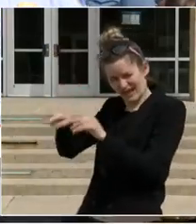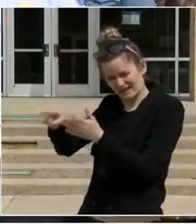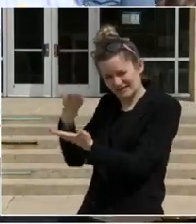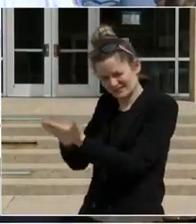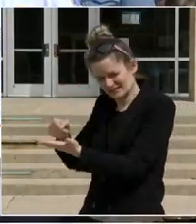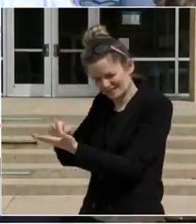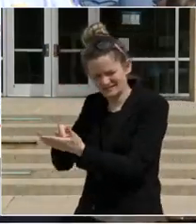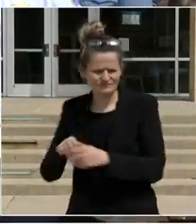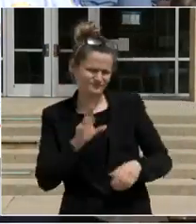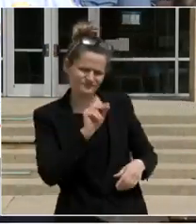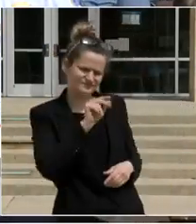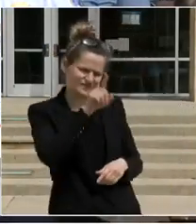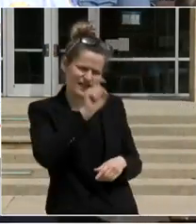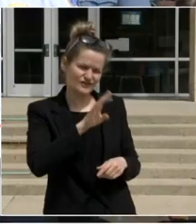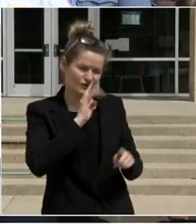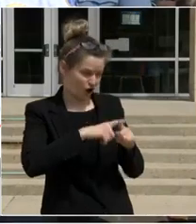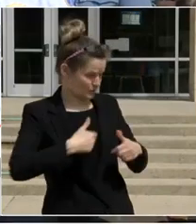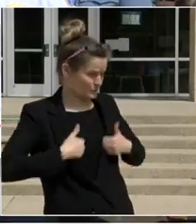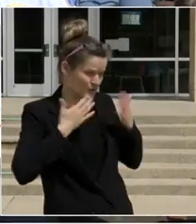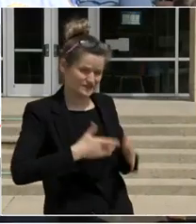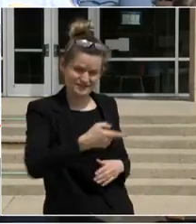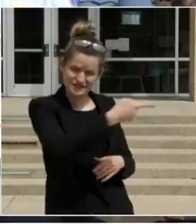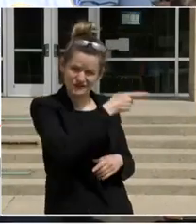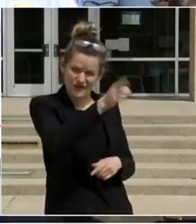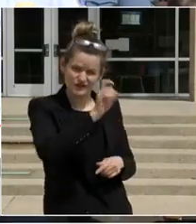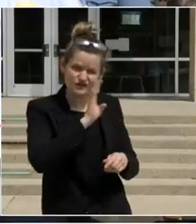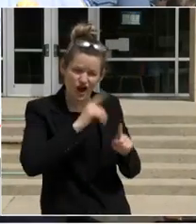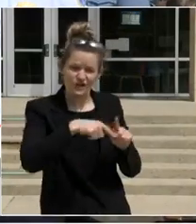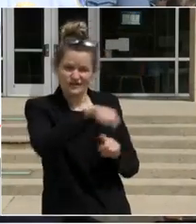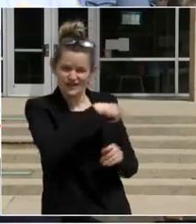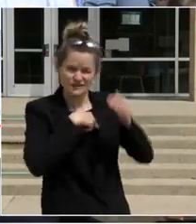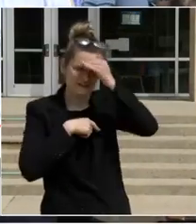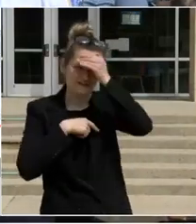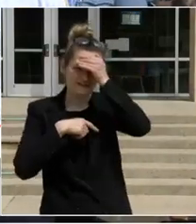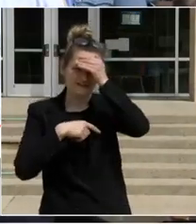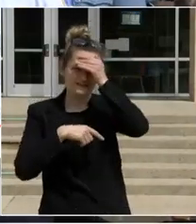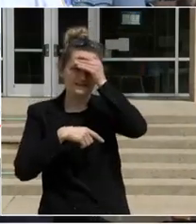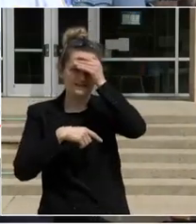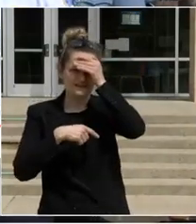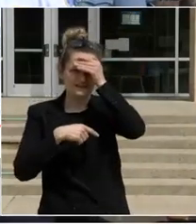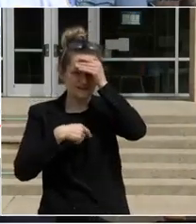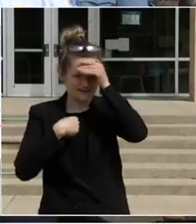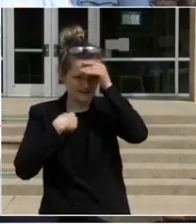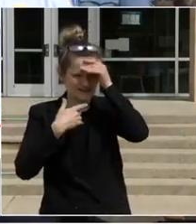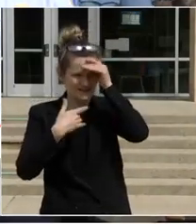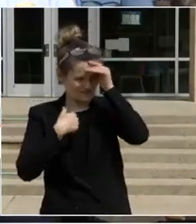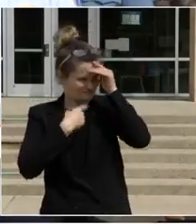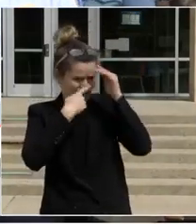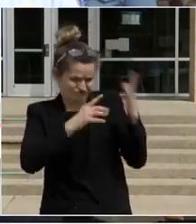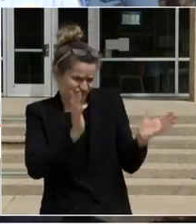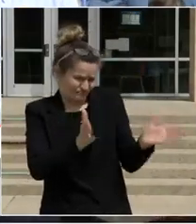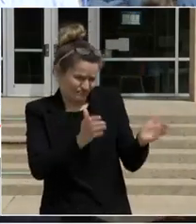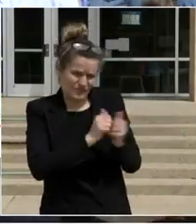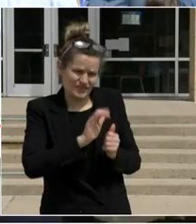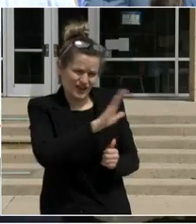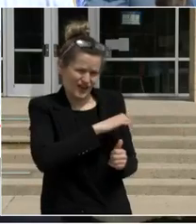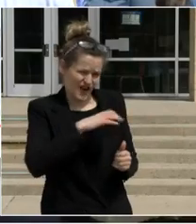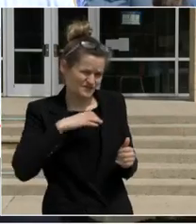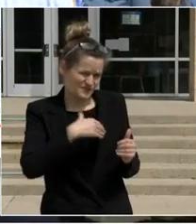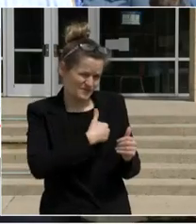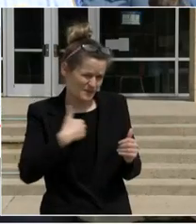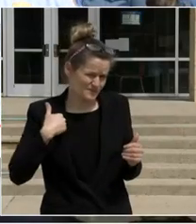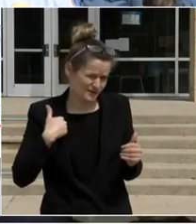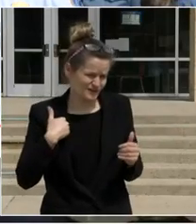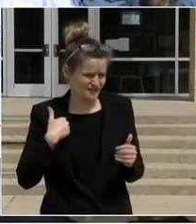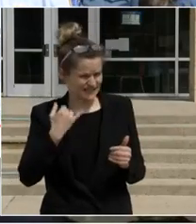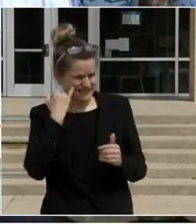talk to me. And members of the council know very well that having decreased numbers mean